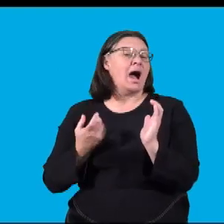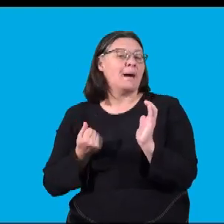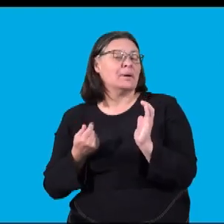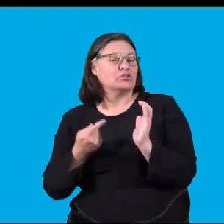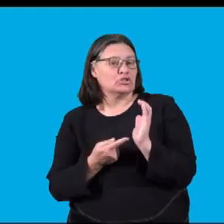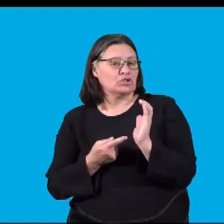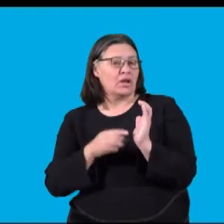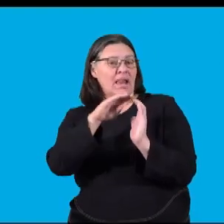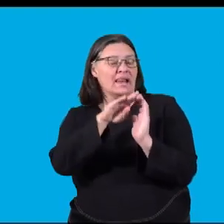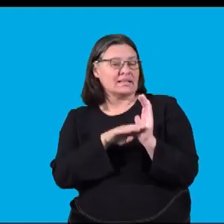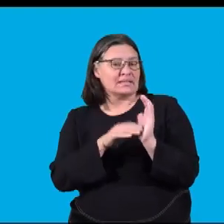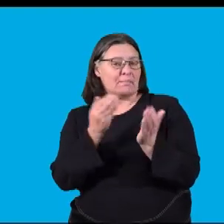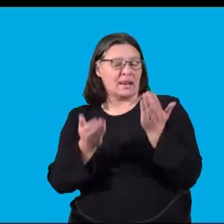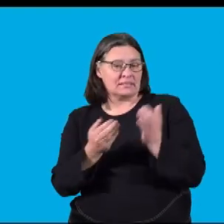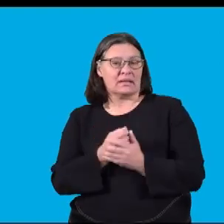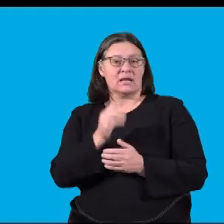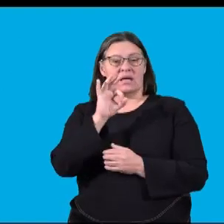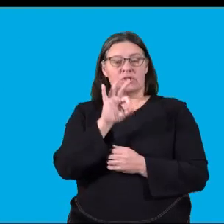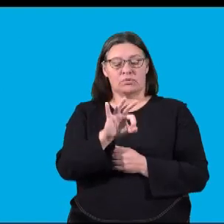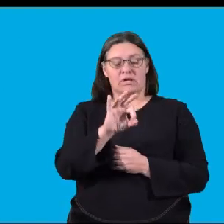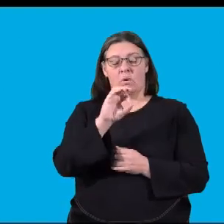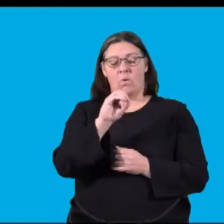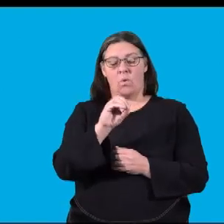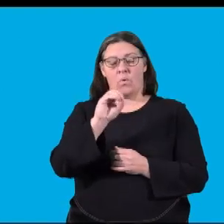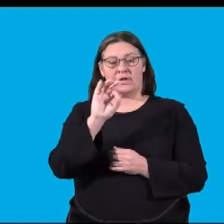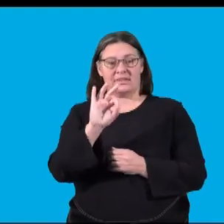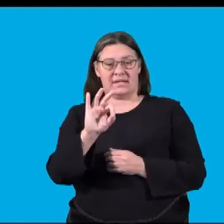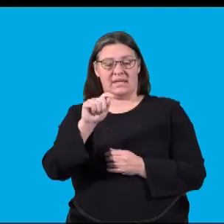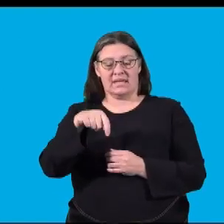How much is in the list of balances?